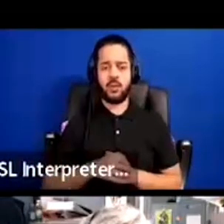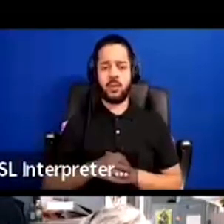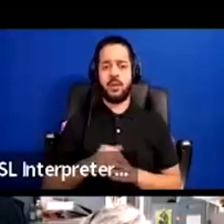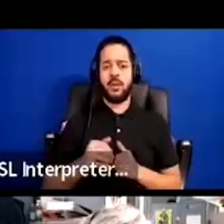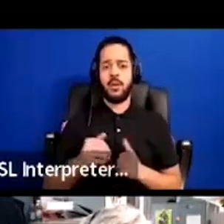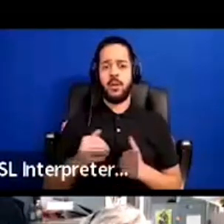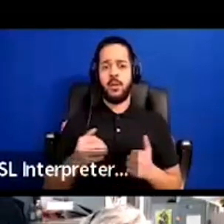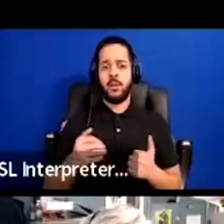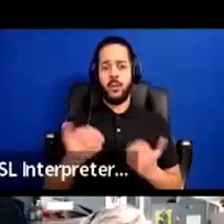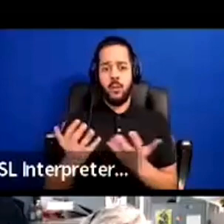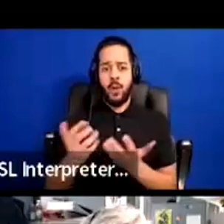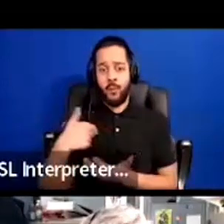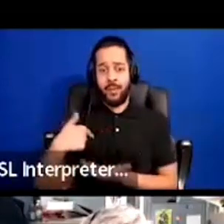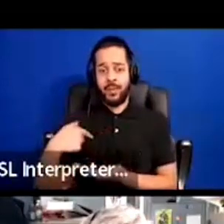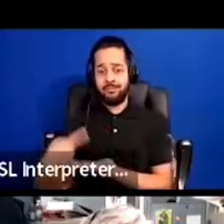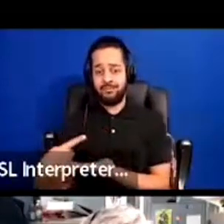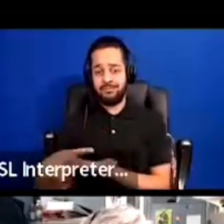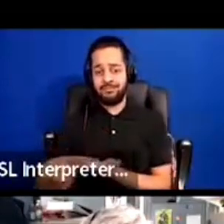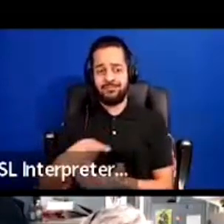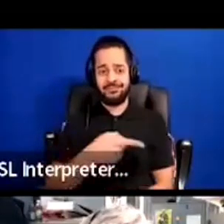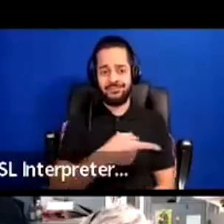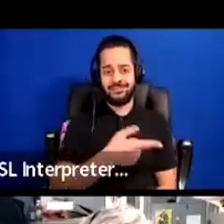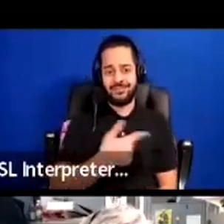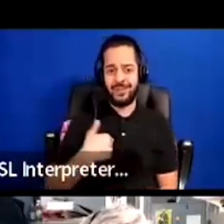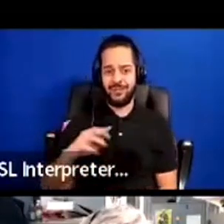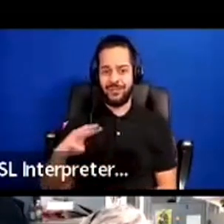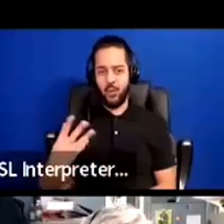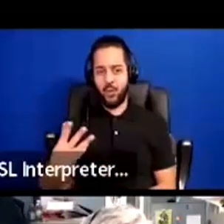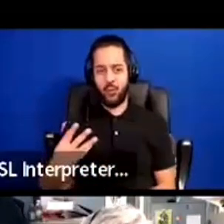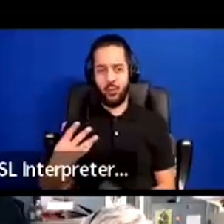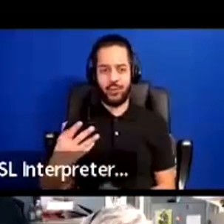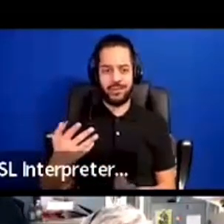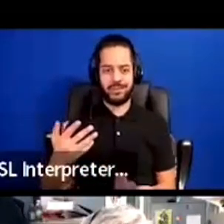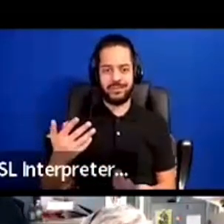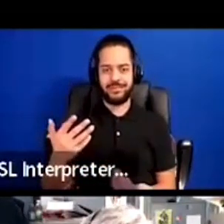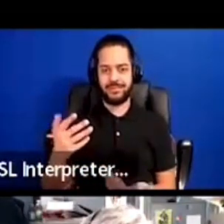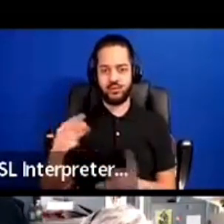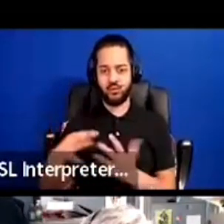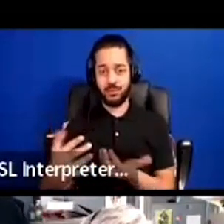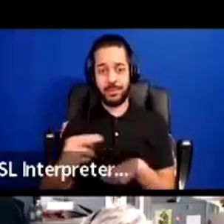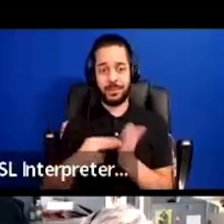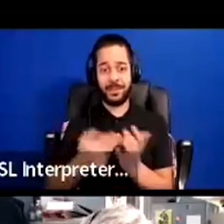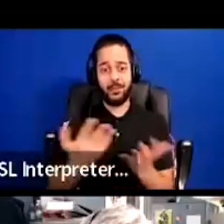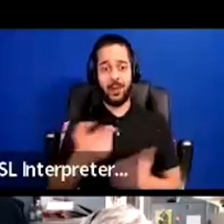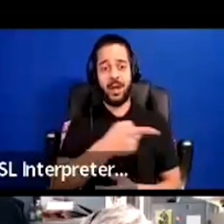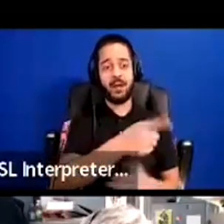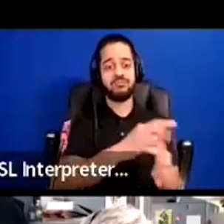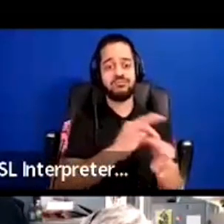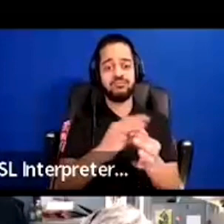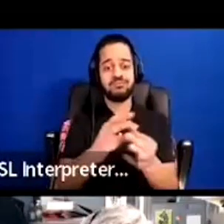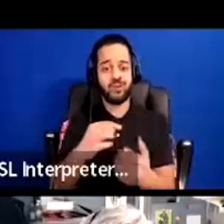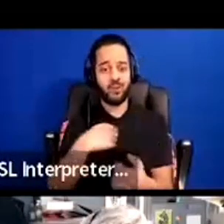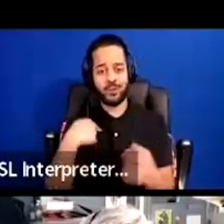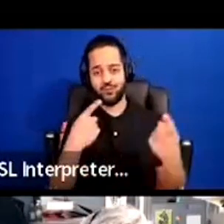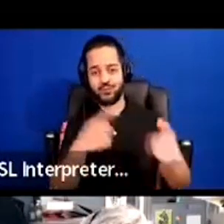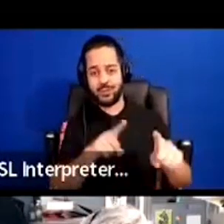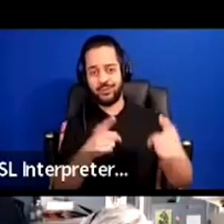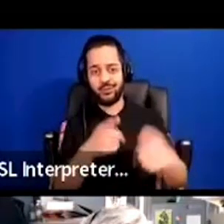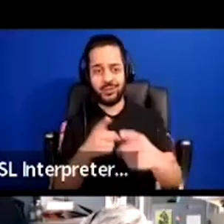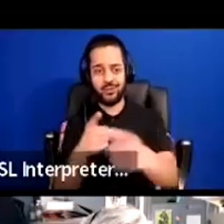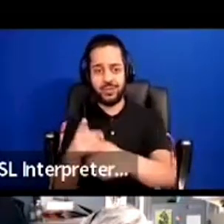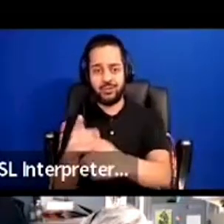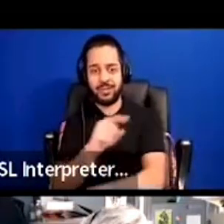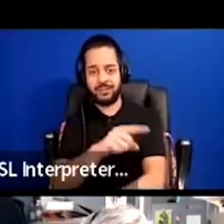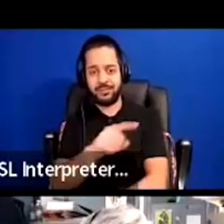said. So, we're second, thirding, fourthing, and fifthing, all of that good stuff. One of the things, though, I will say that I